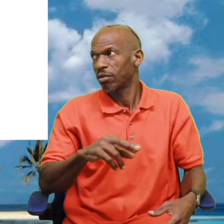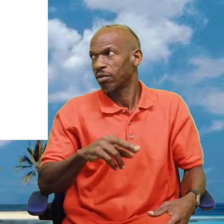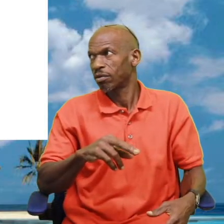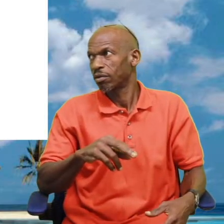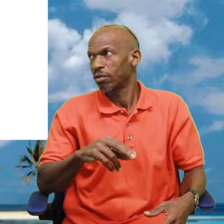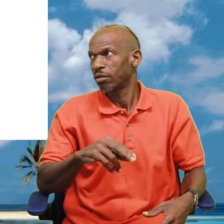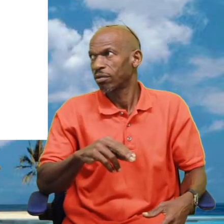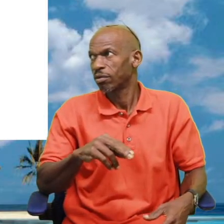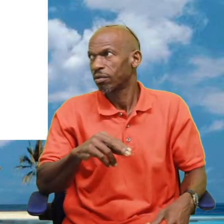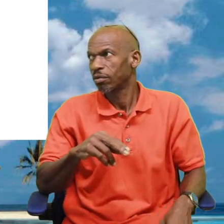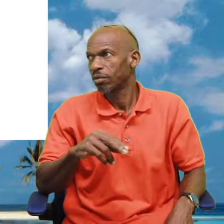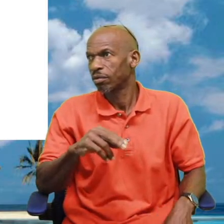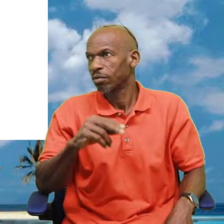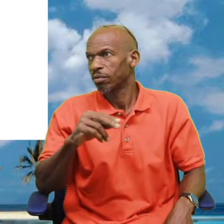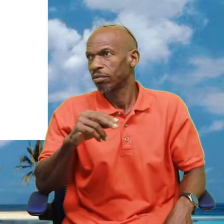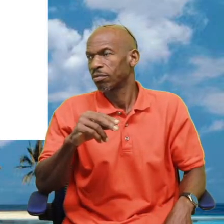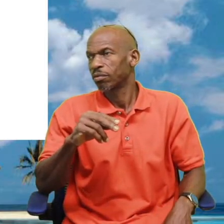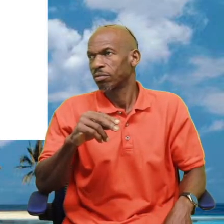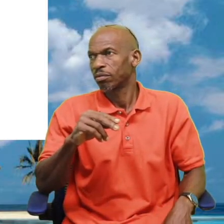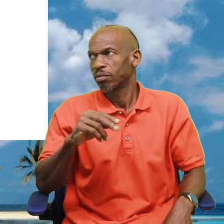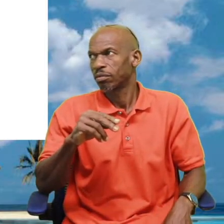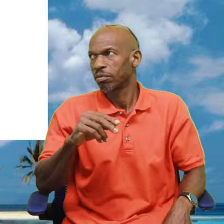and the Y in a different color.